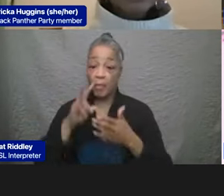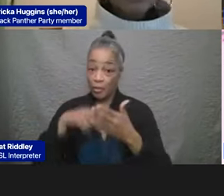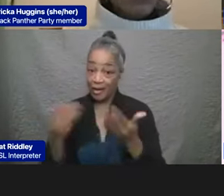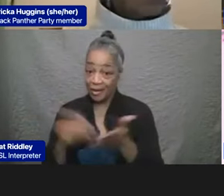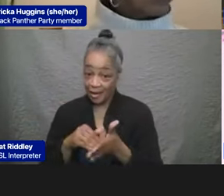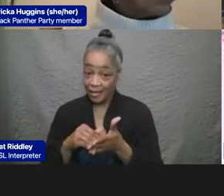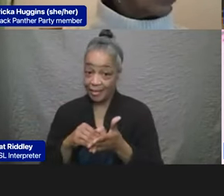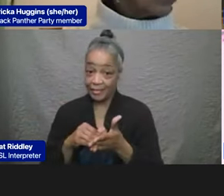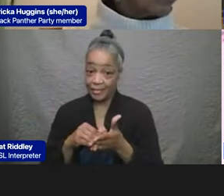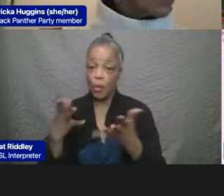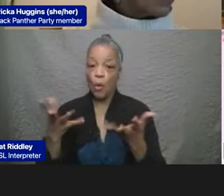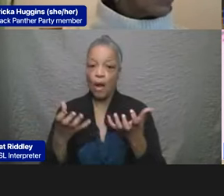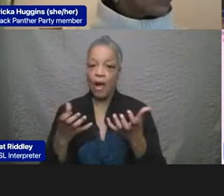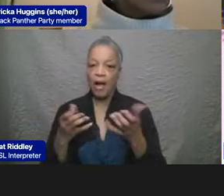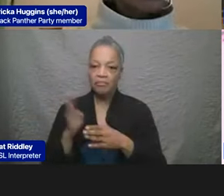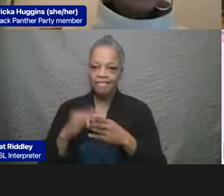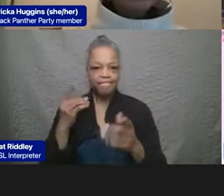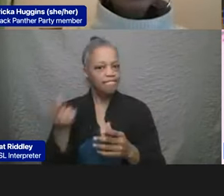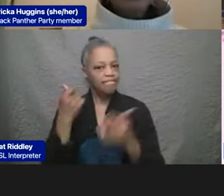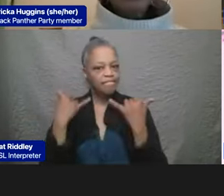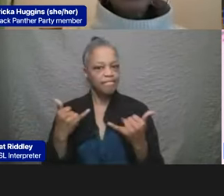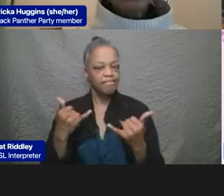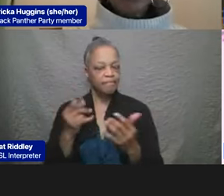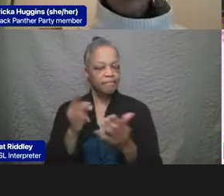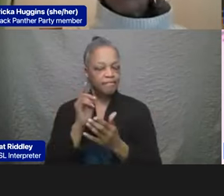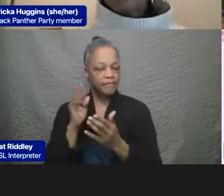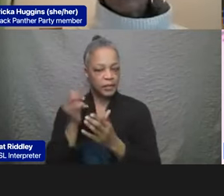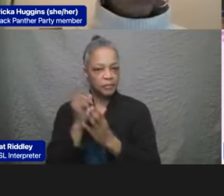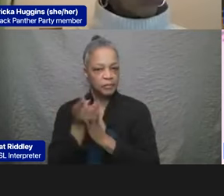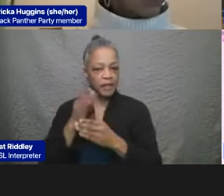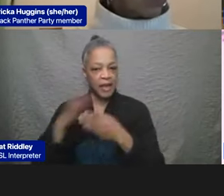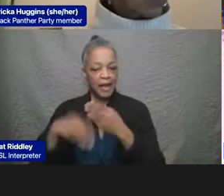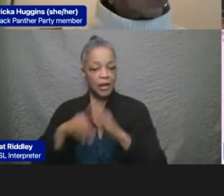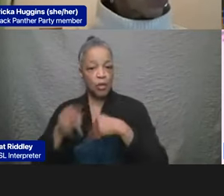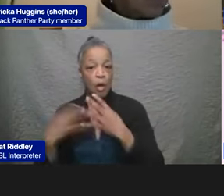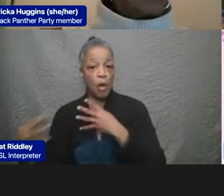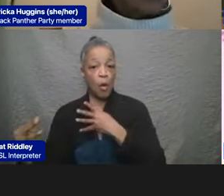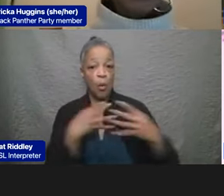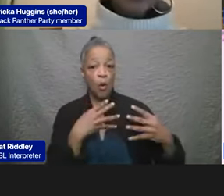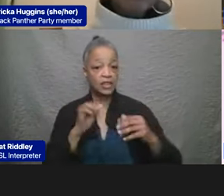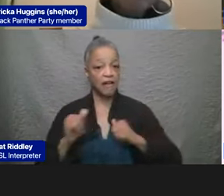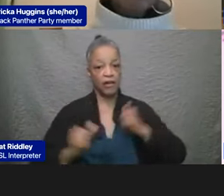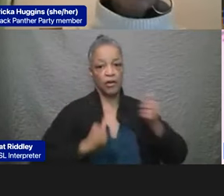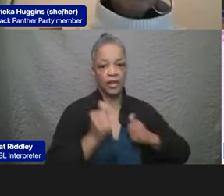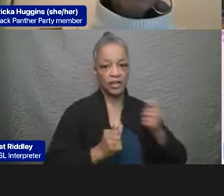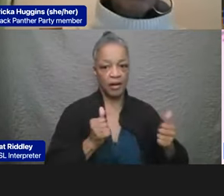again. We want an immediate end to all wars of